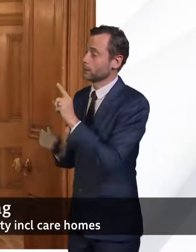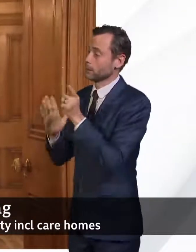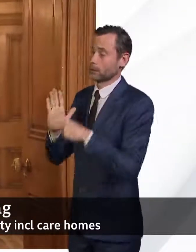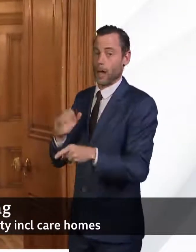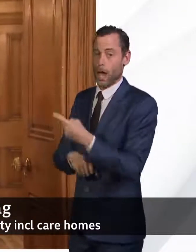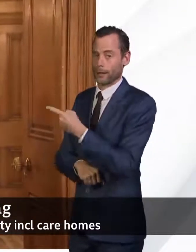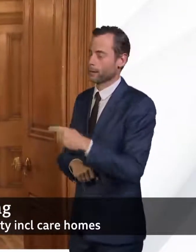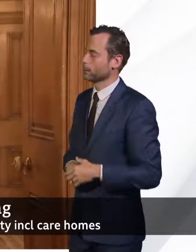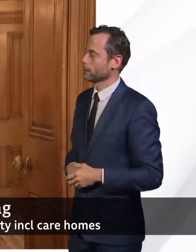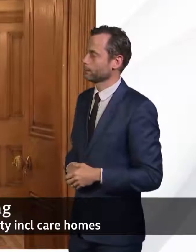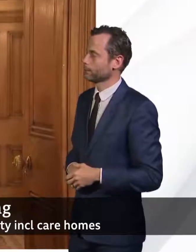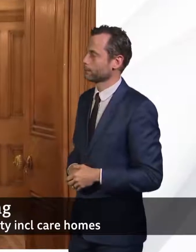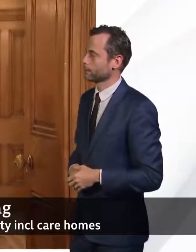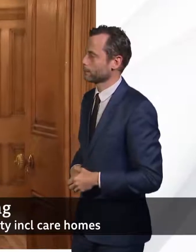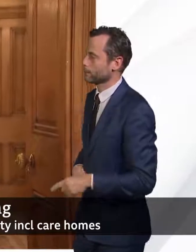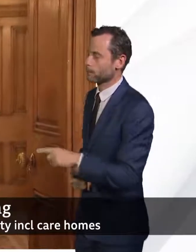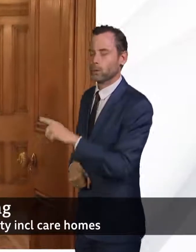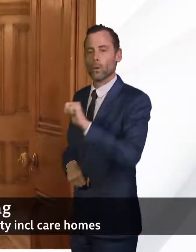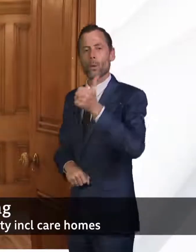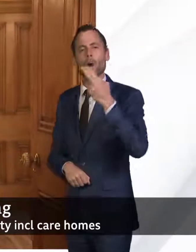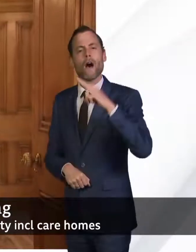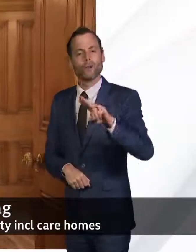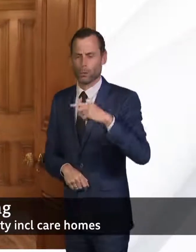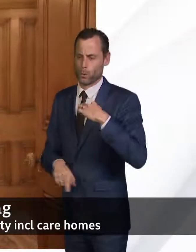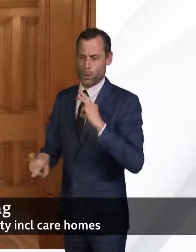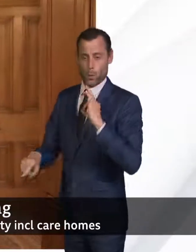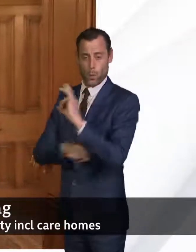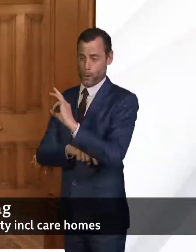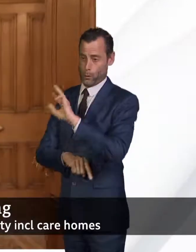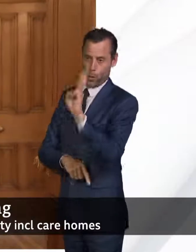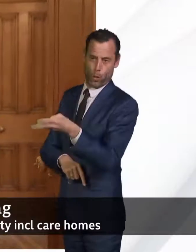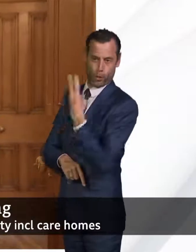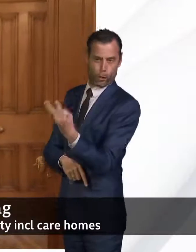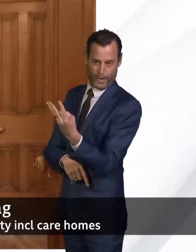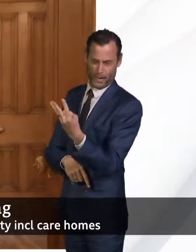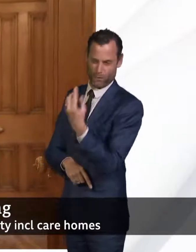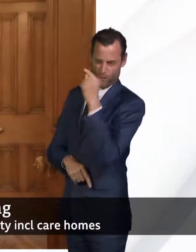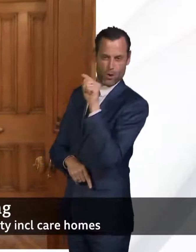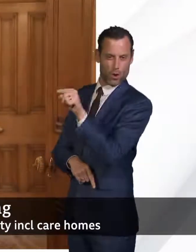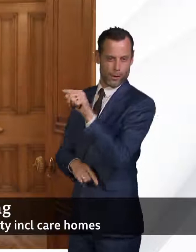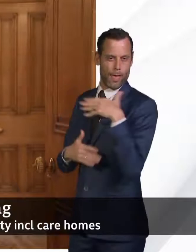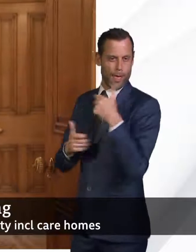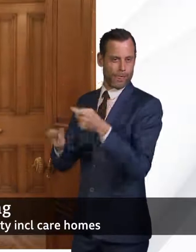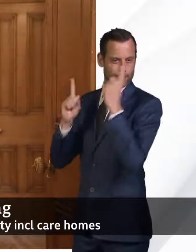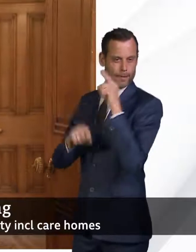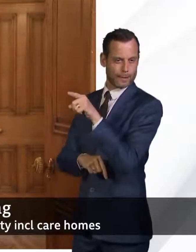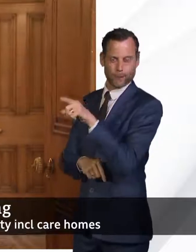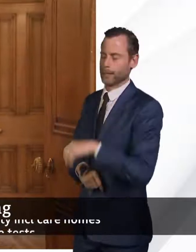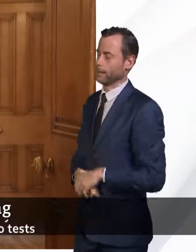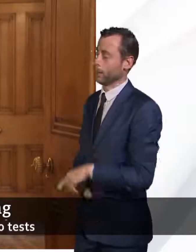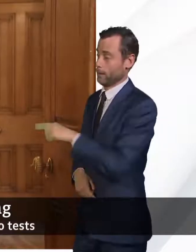Very good afternoon. A question for all of you, but the Health Secretary first. I just want to clarify something you said in